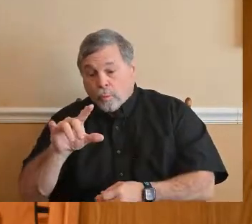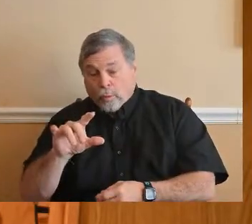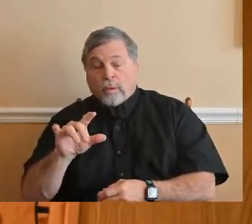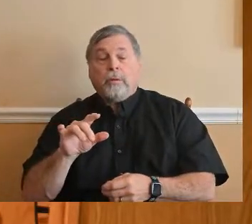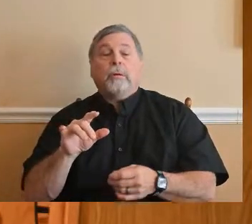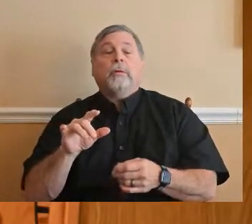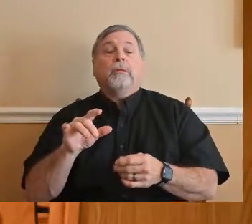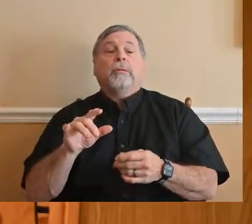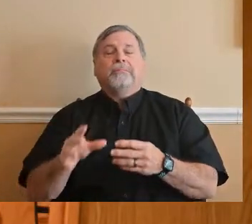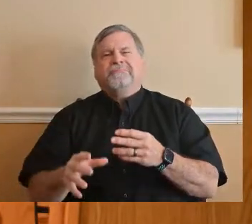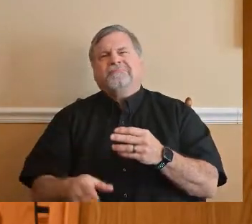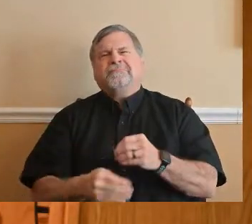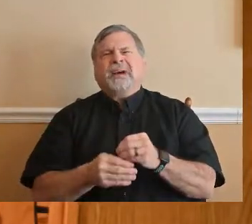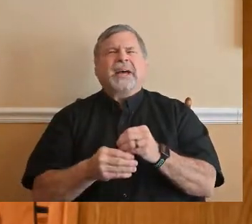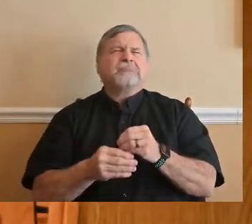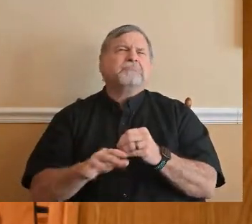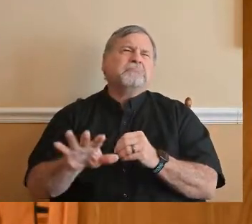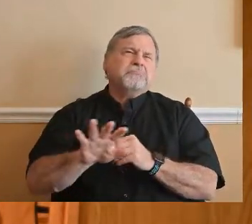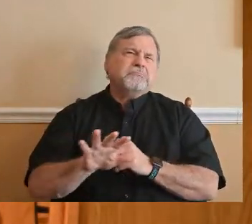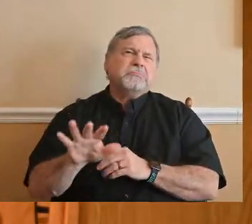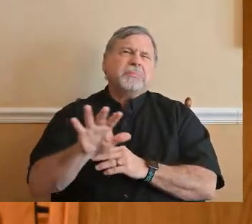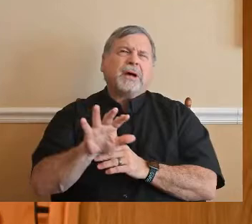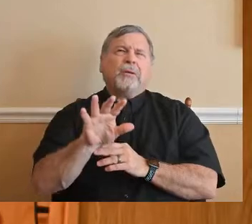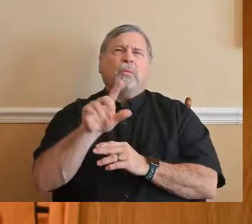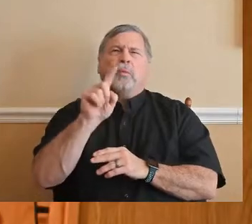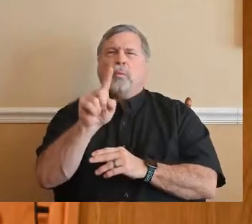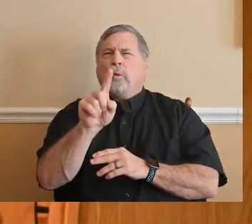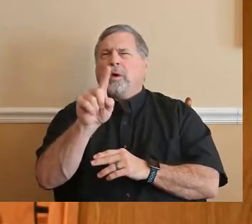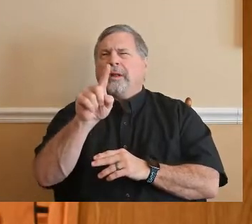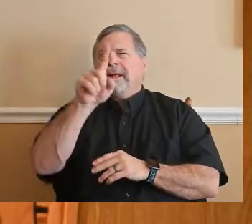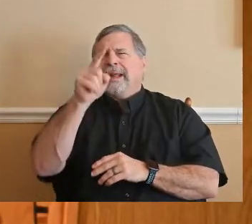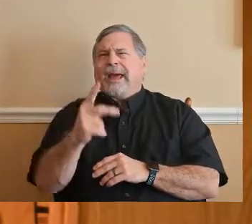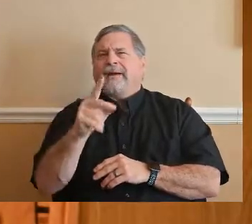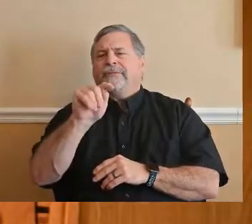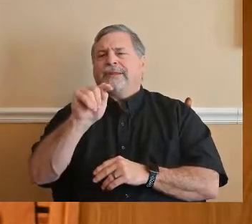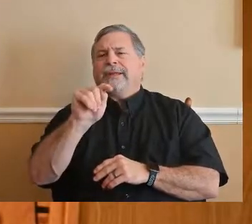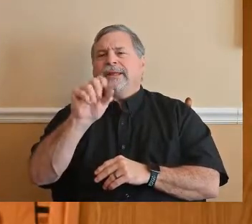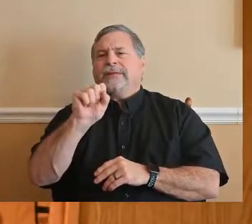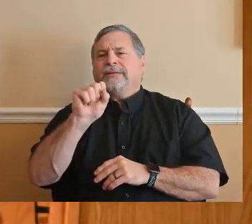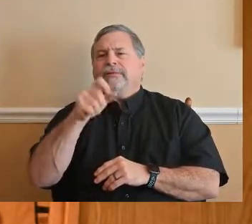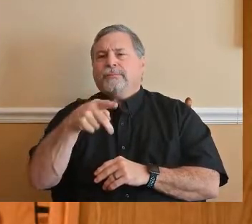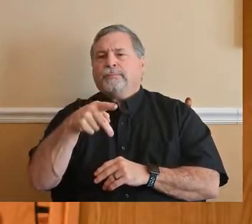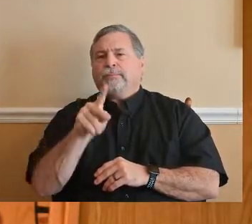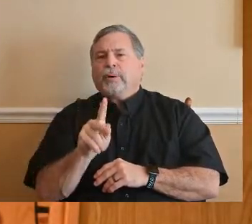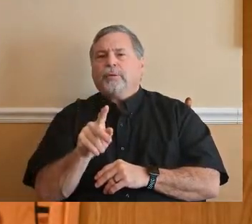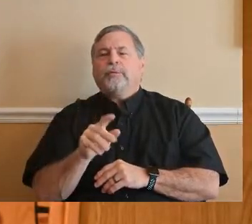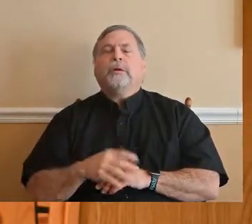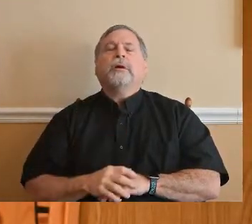coconut oil. I'm also going to take about 1.5 teaspoons or so